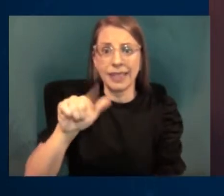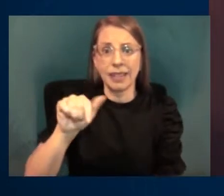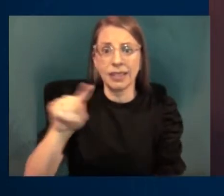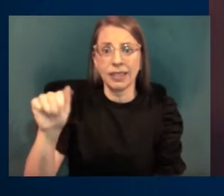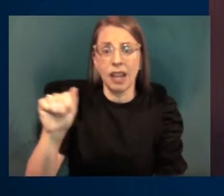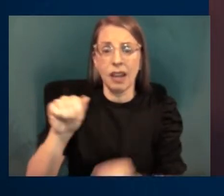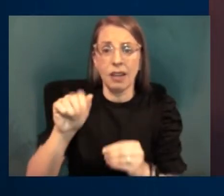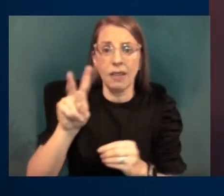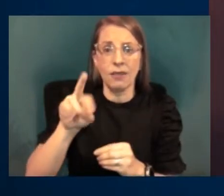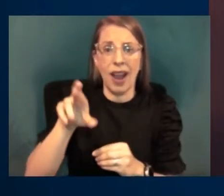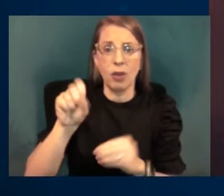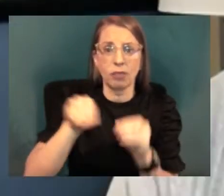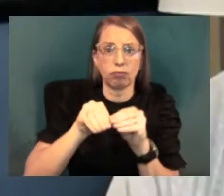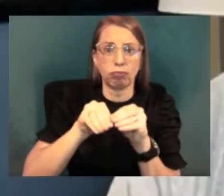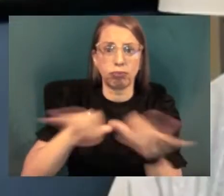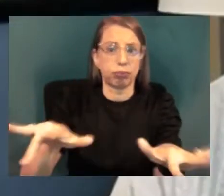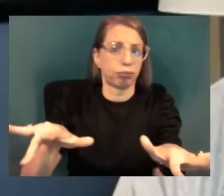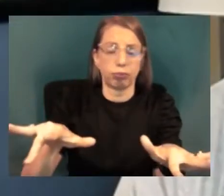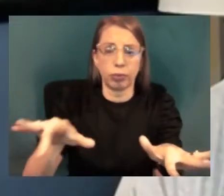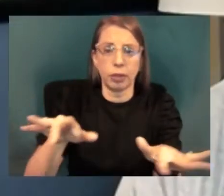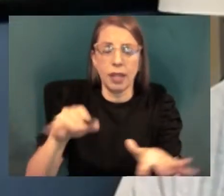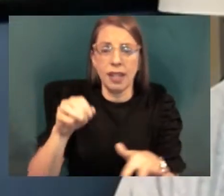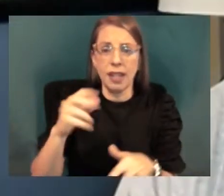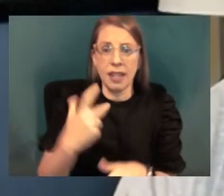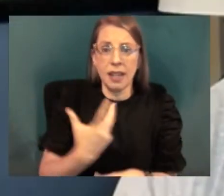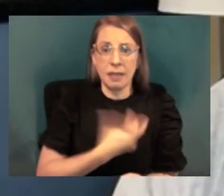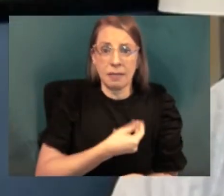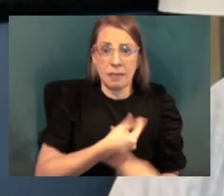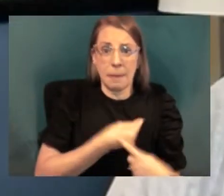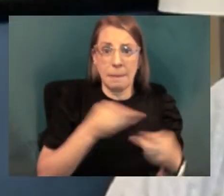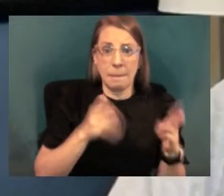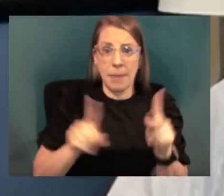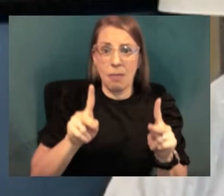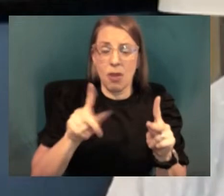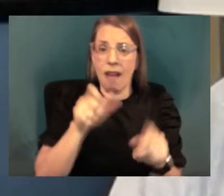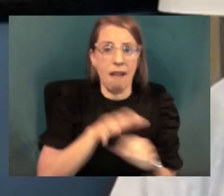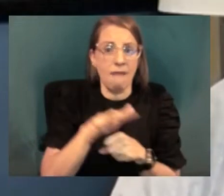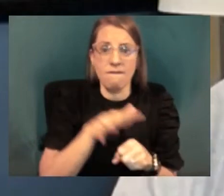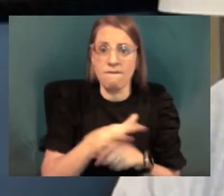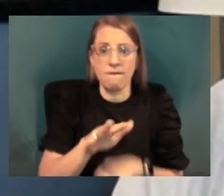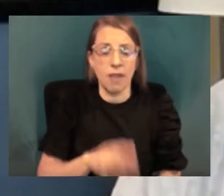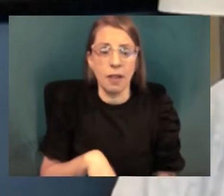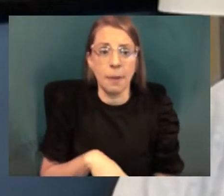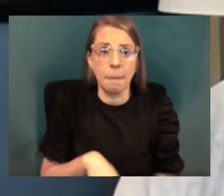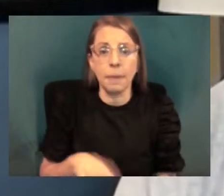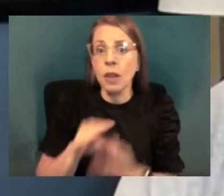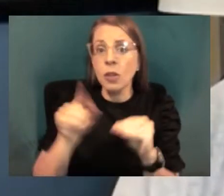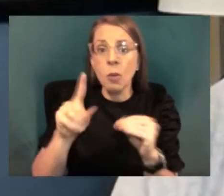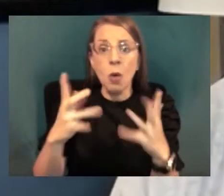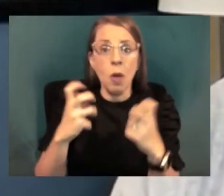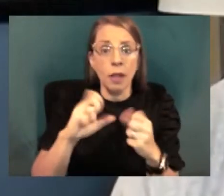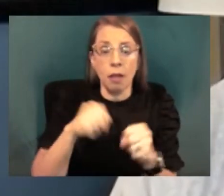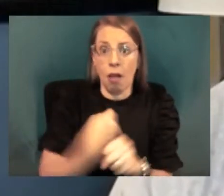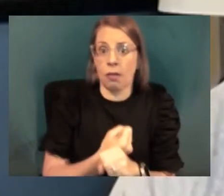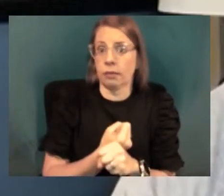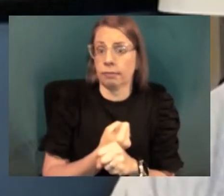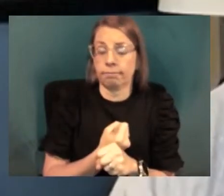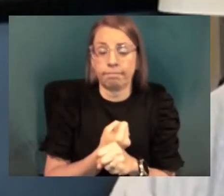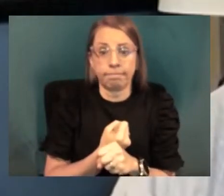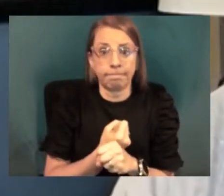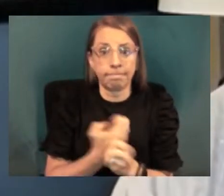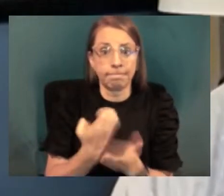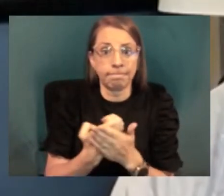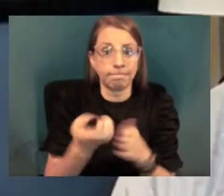vaccinated. Yeah, absolutely. Nobody wants lockdowns, but we